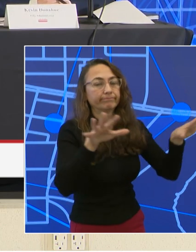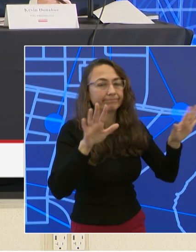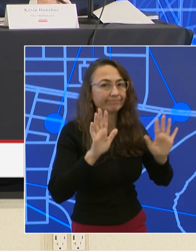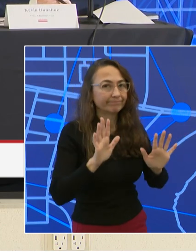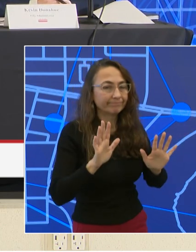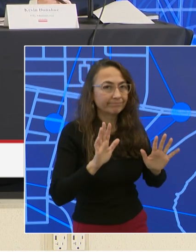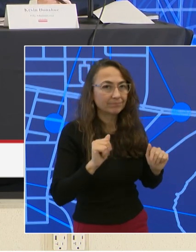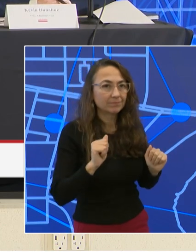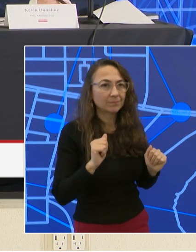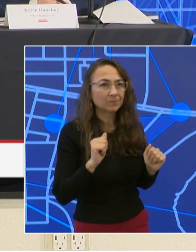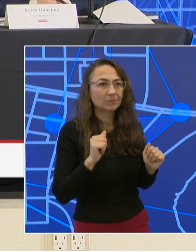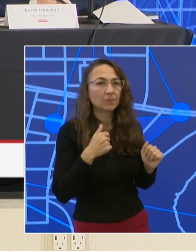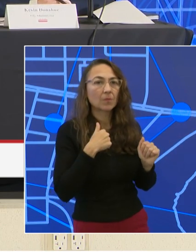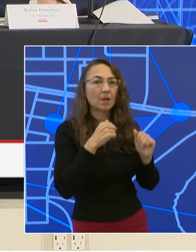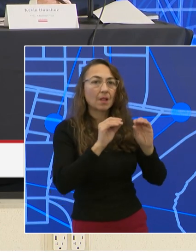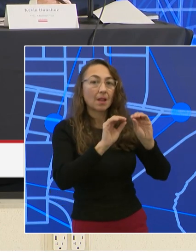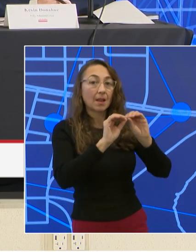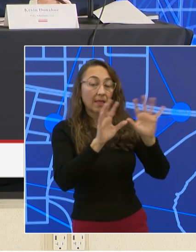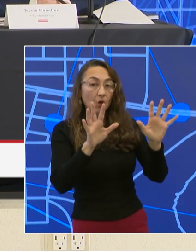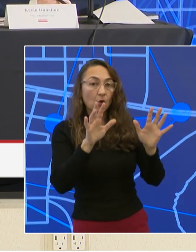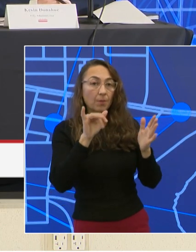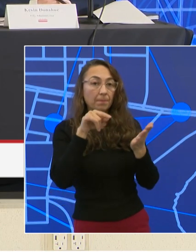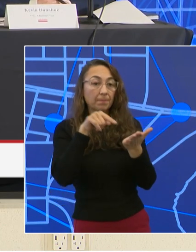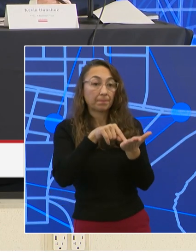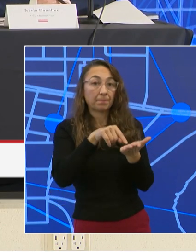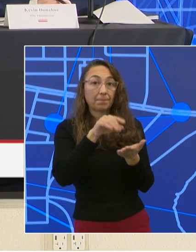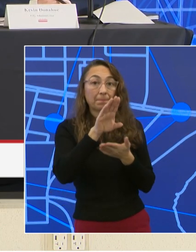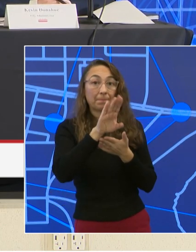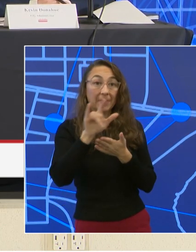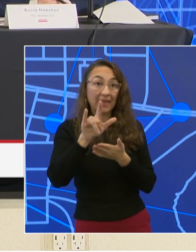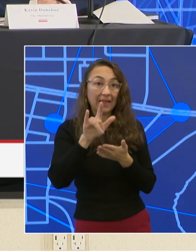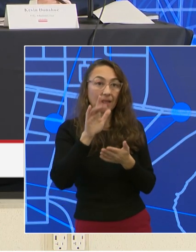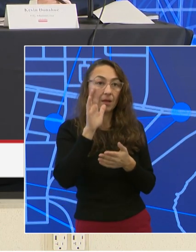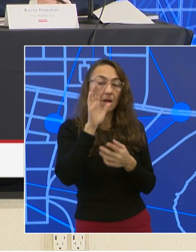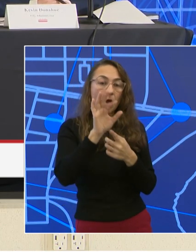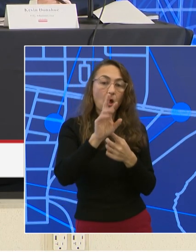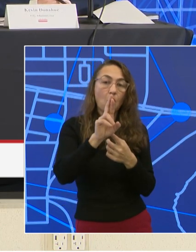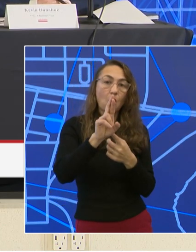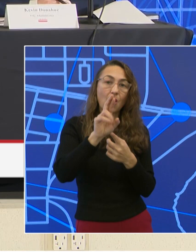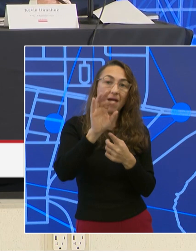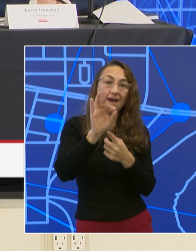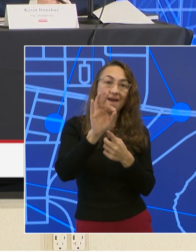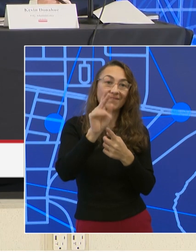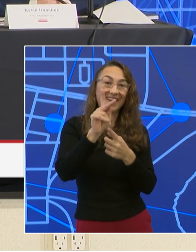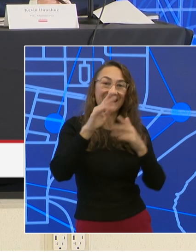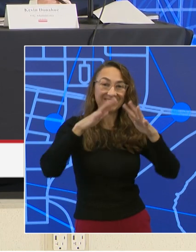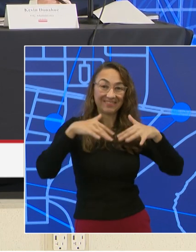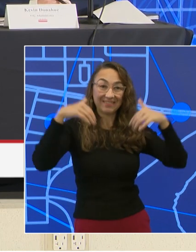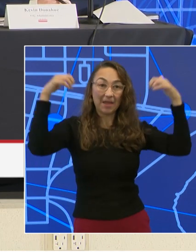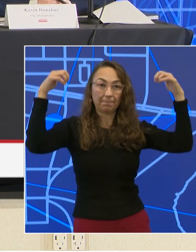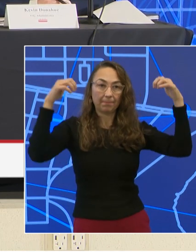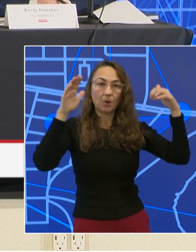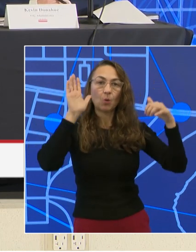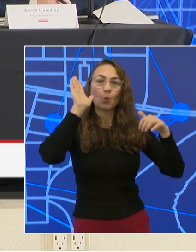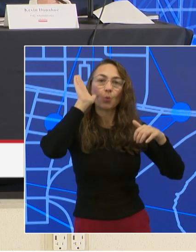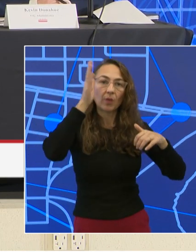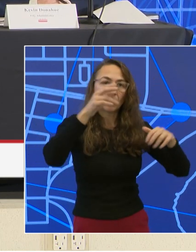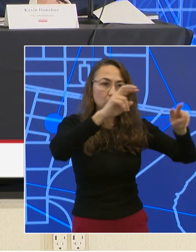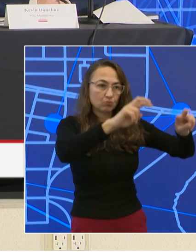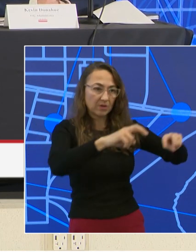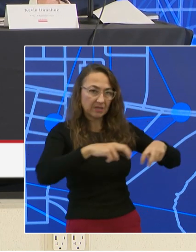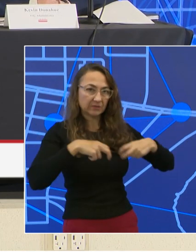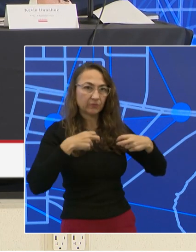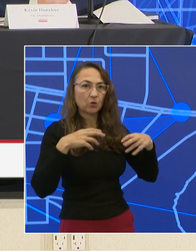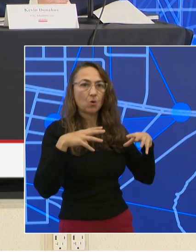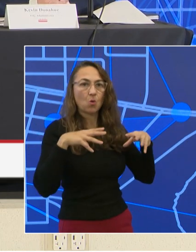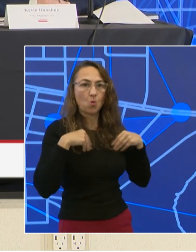It transfers RFK to the district, 177 acres. The state of